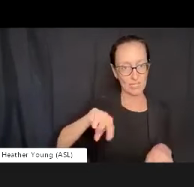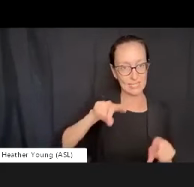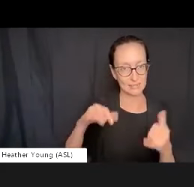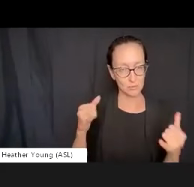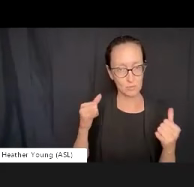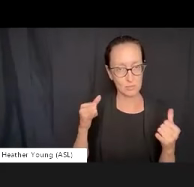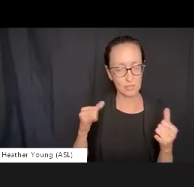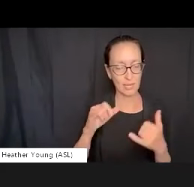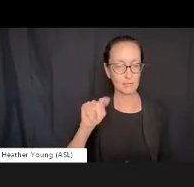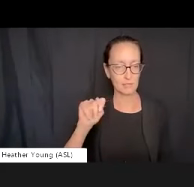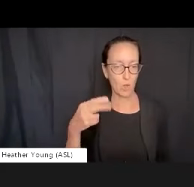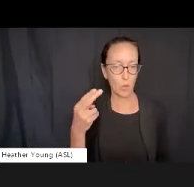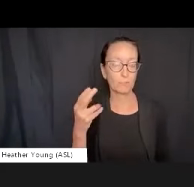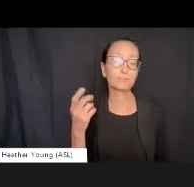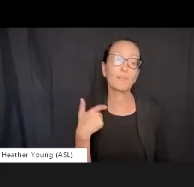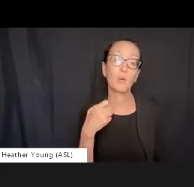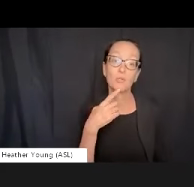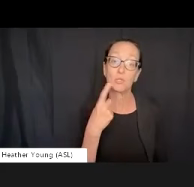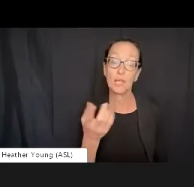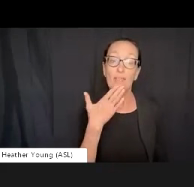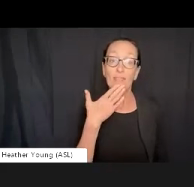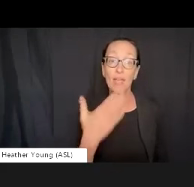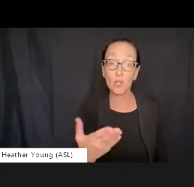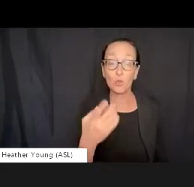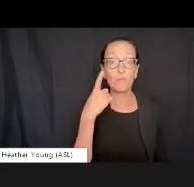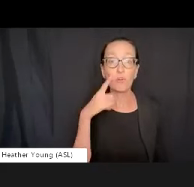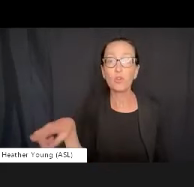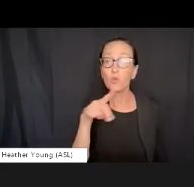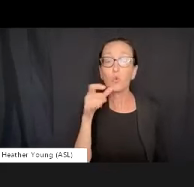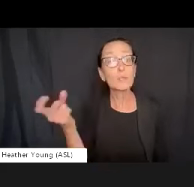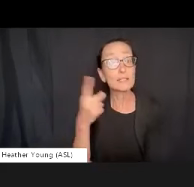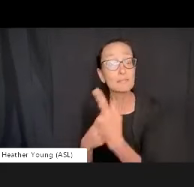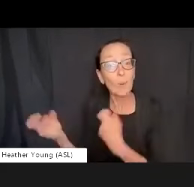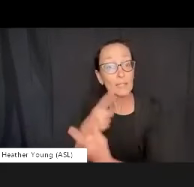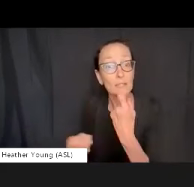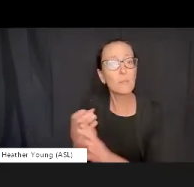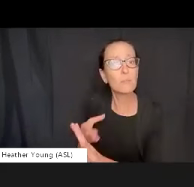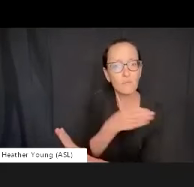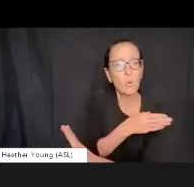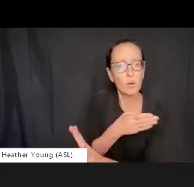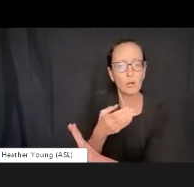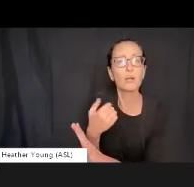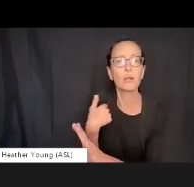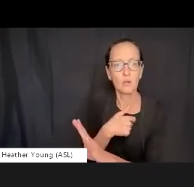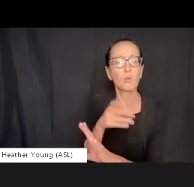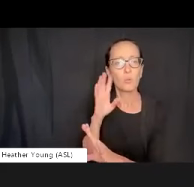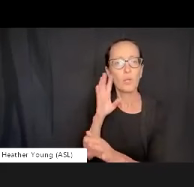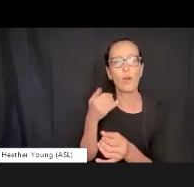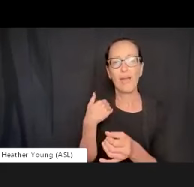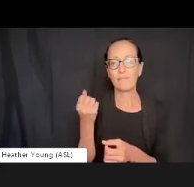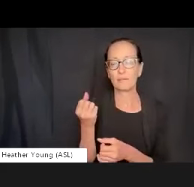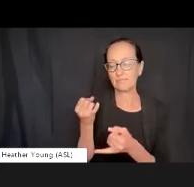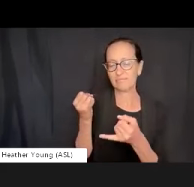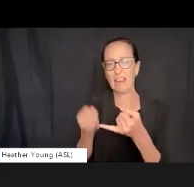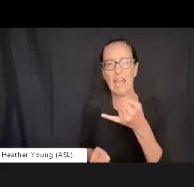town hall. I also want to say thank you for those of you who sent questions to our presenters in advance, and we're going to be saving some time at the end to answer